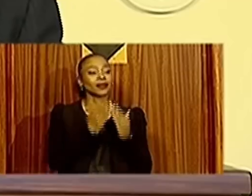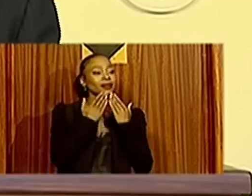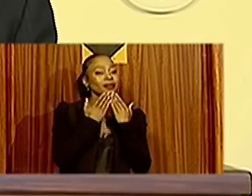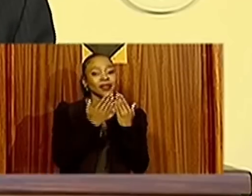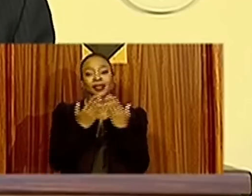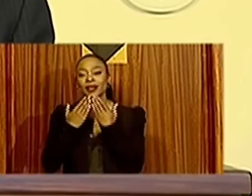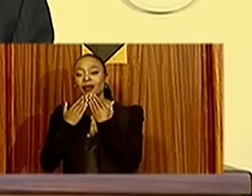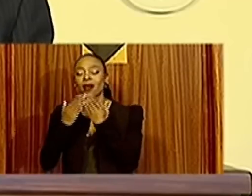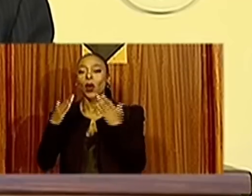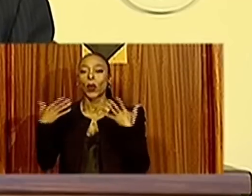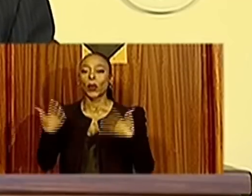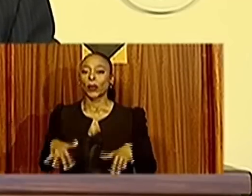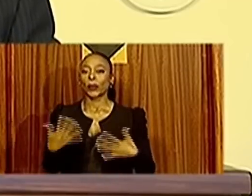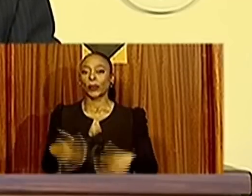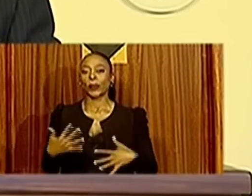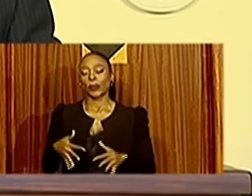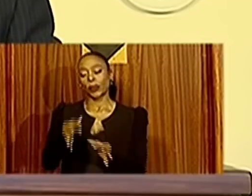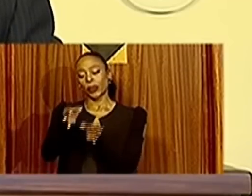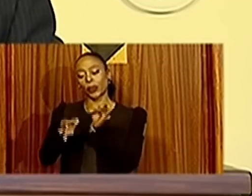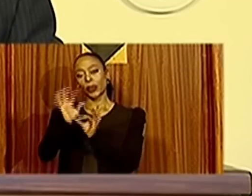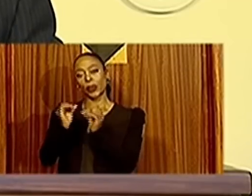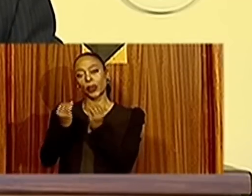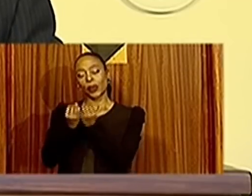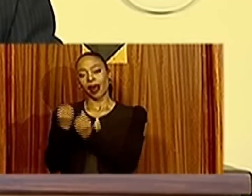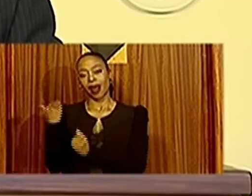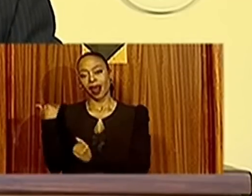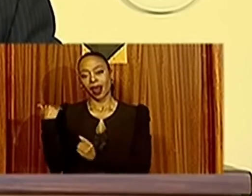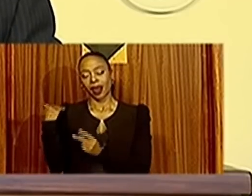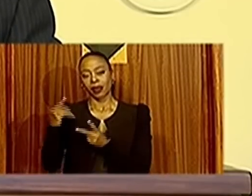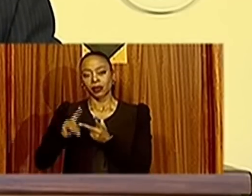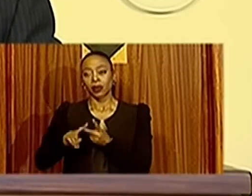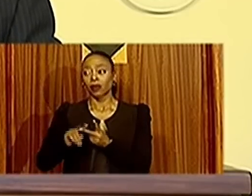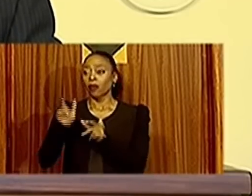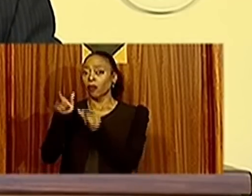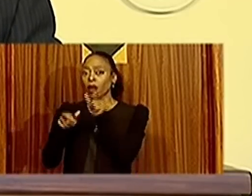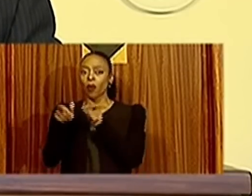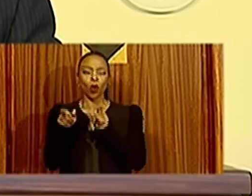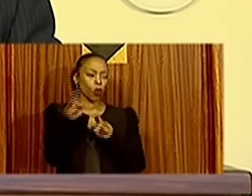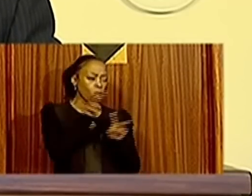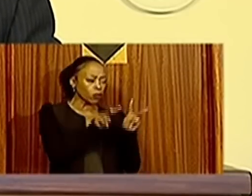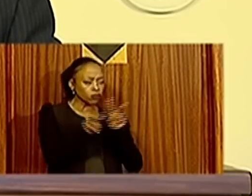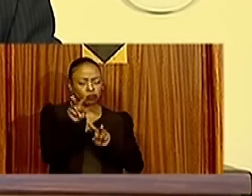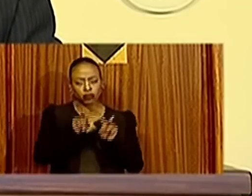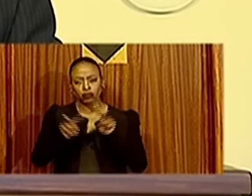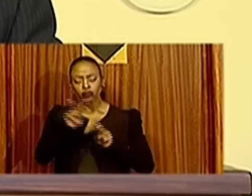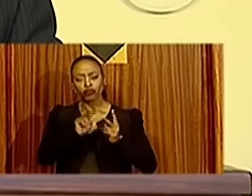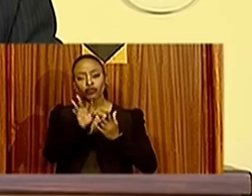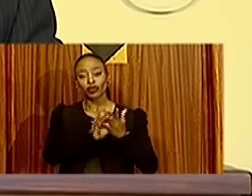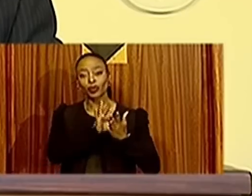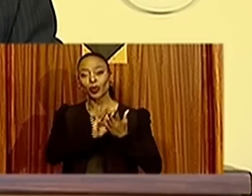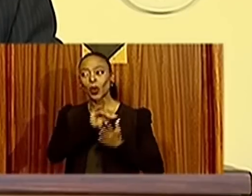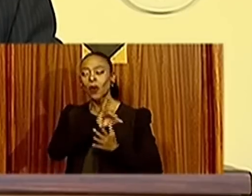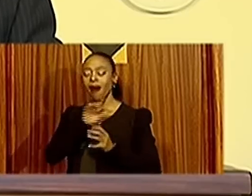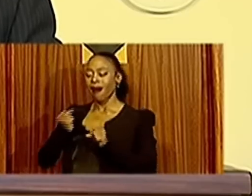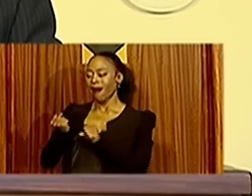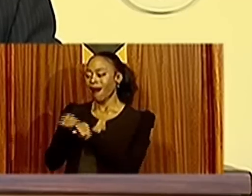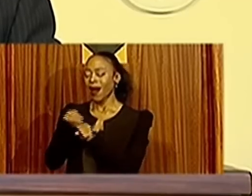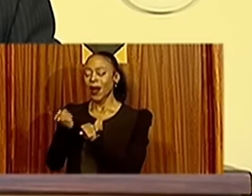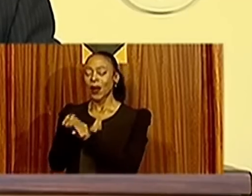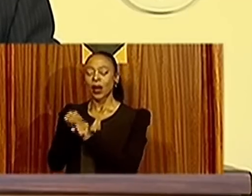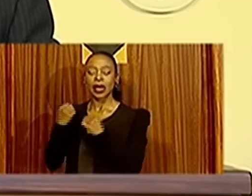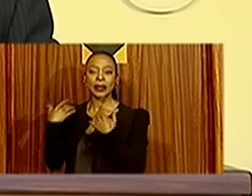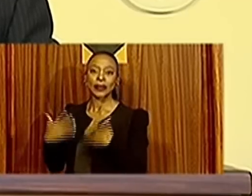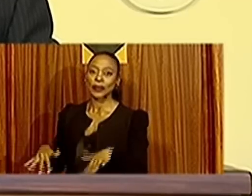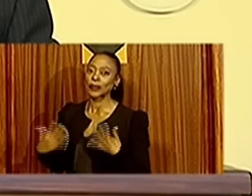the party agents and the election observers for the work they are doing, and reiterate that